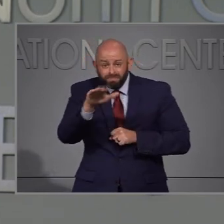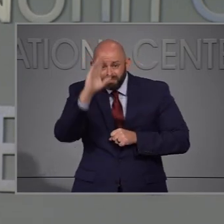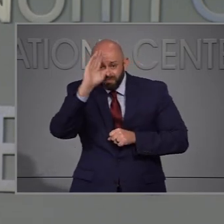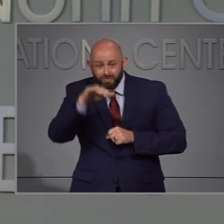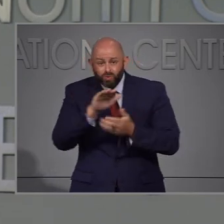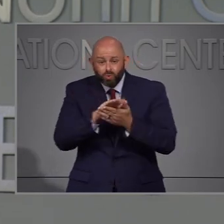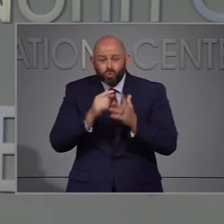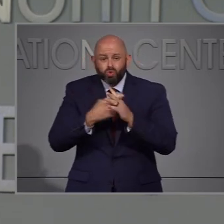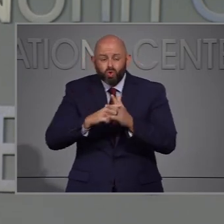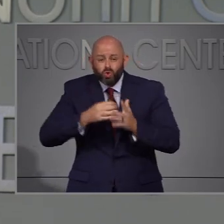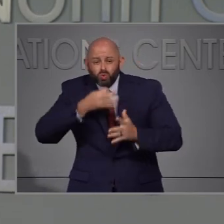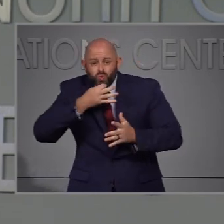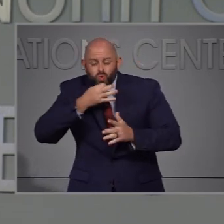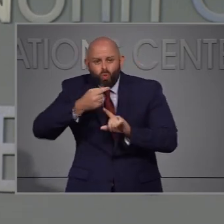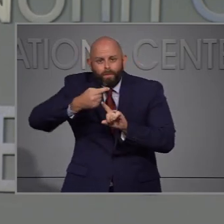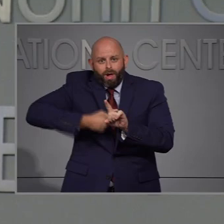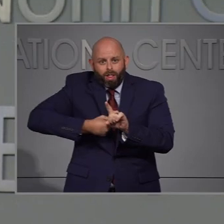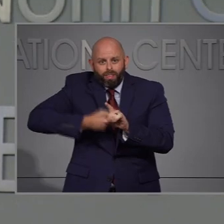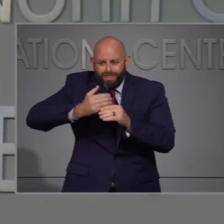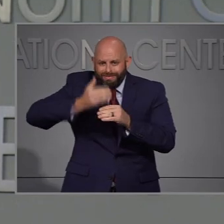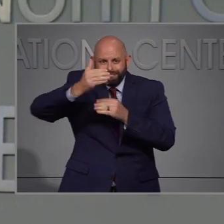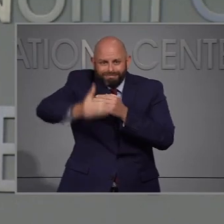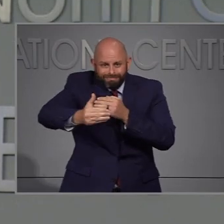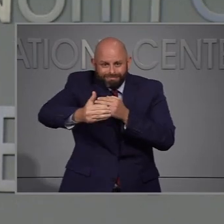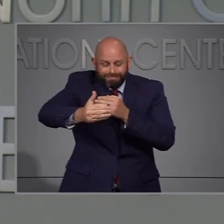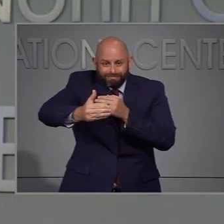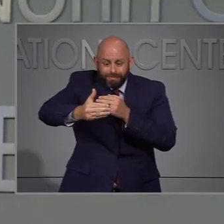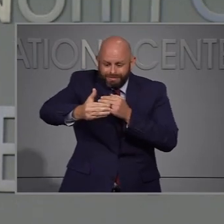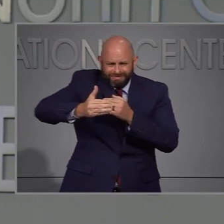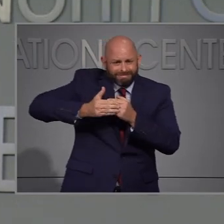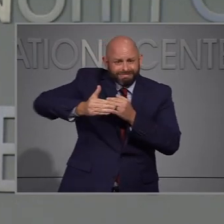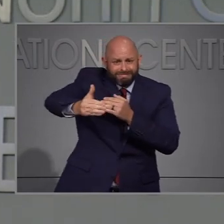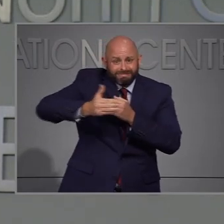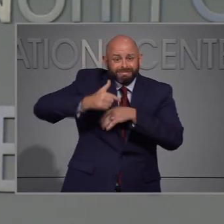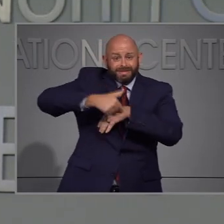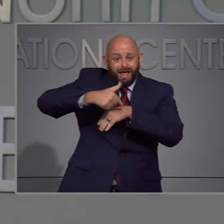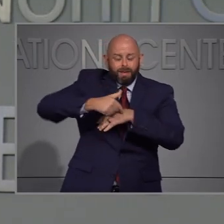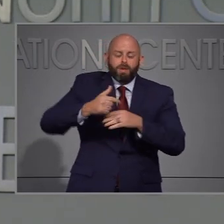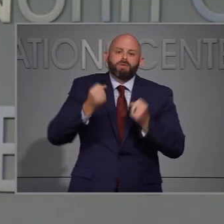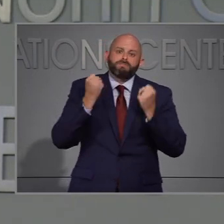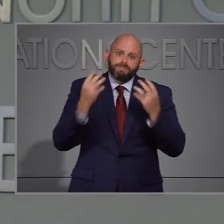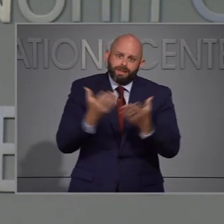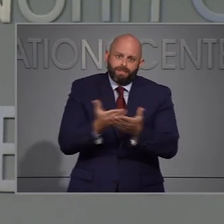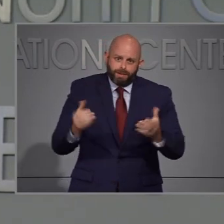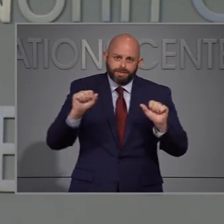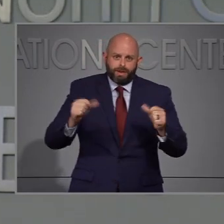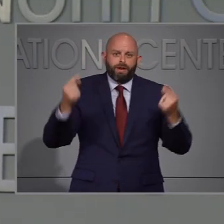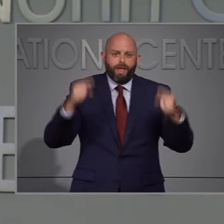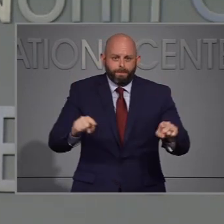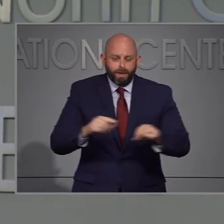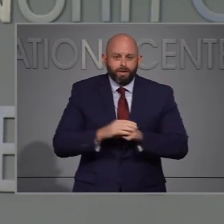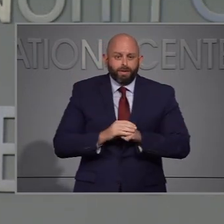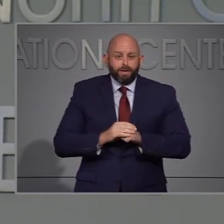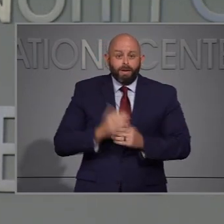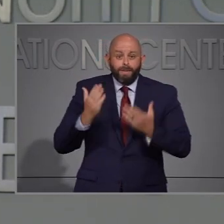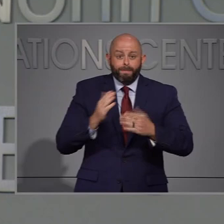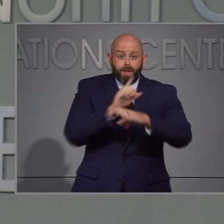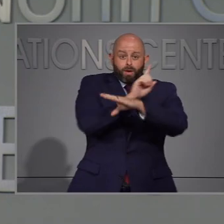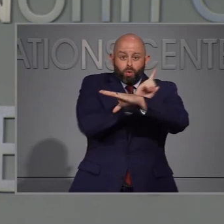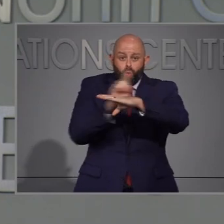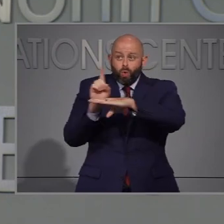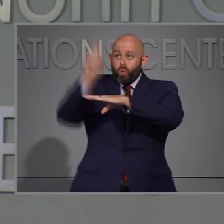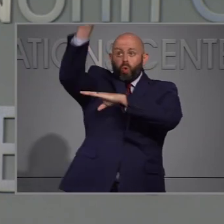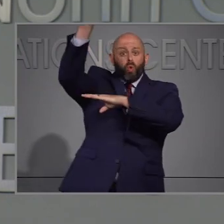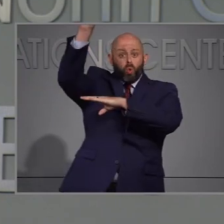of our children, and we know a lot can happen with the virus during that time. If trends spike and in-person